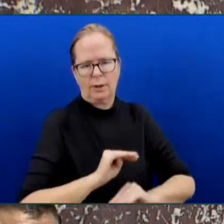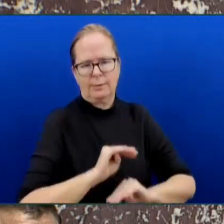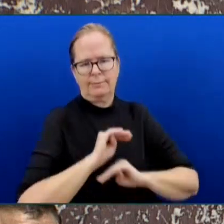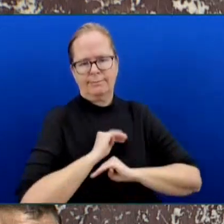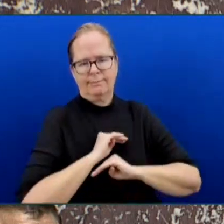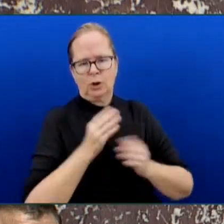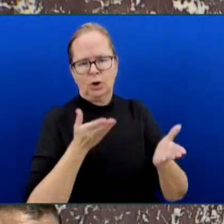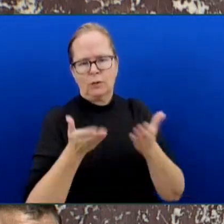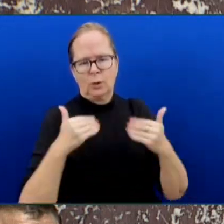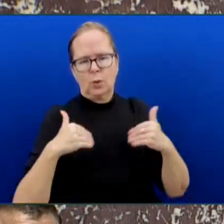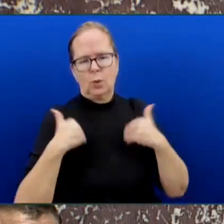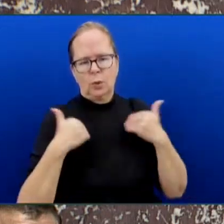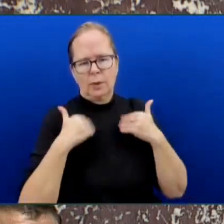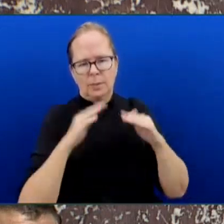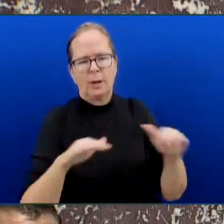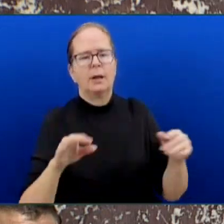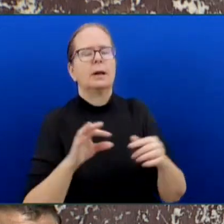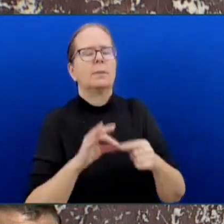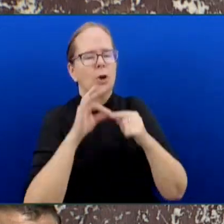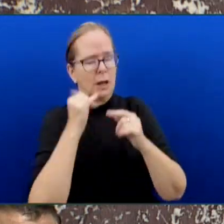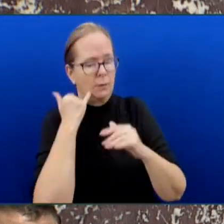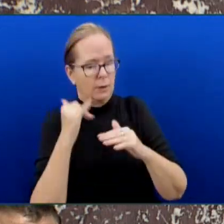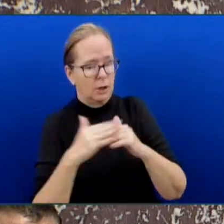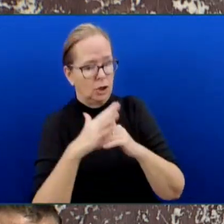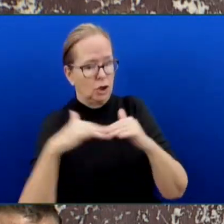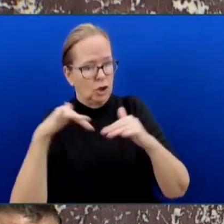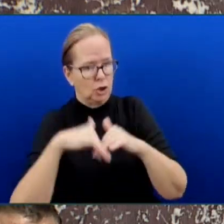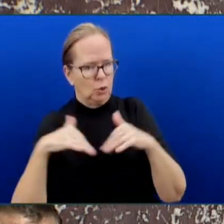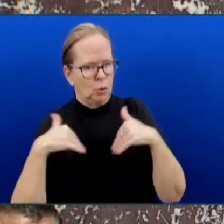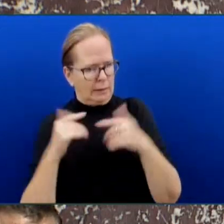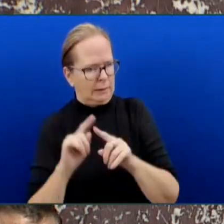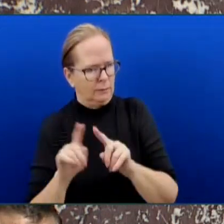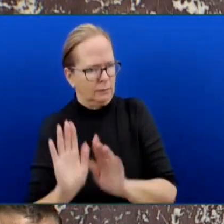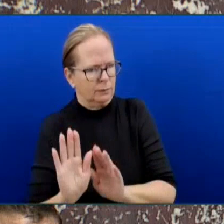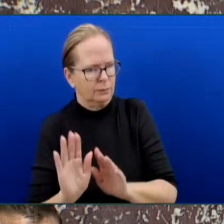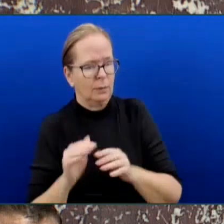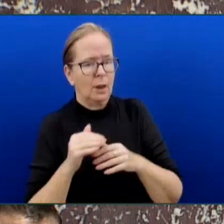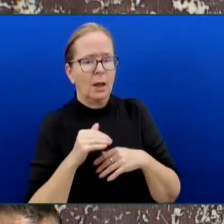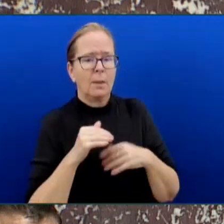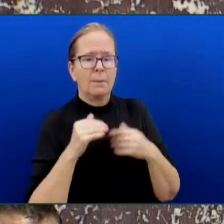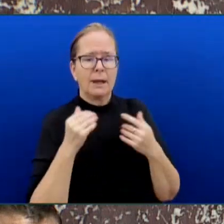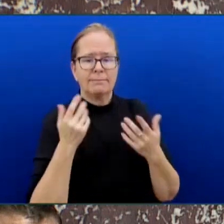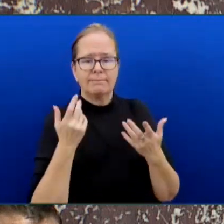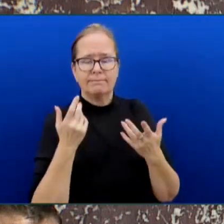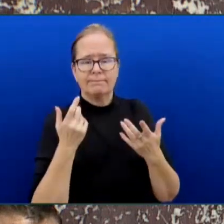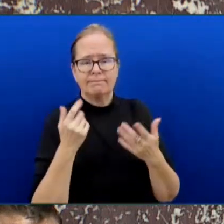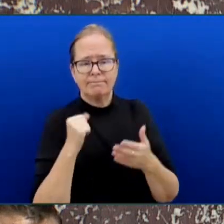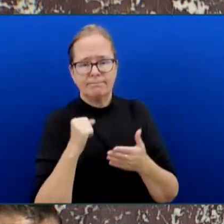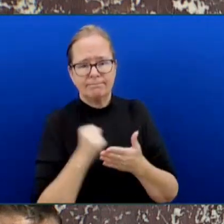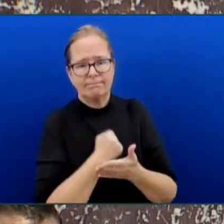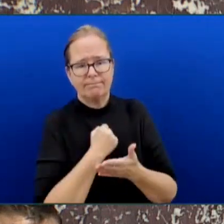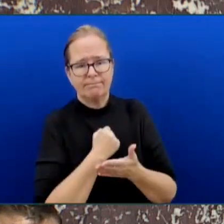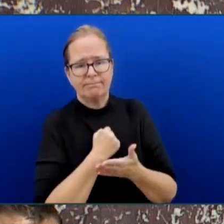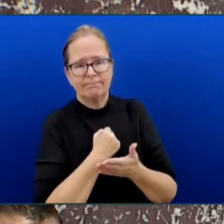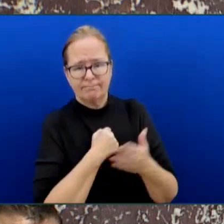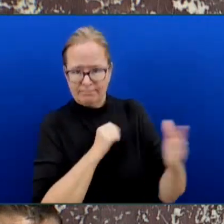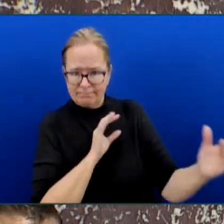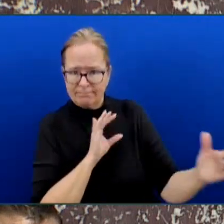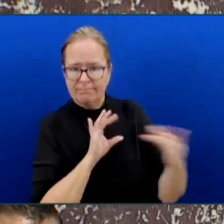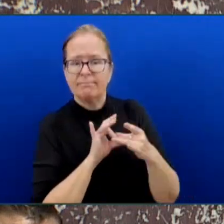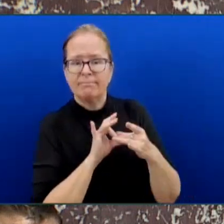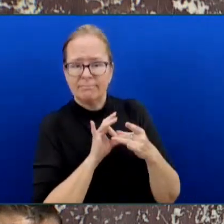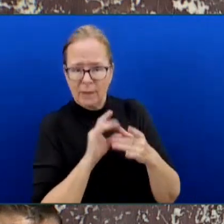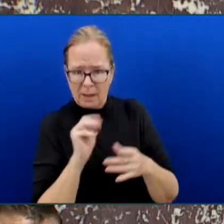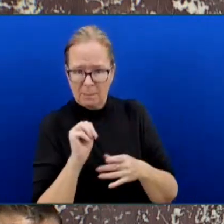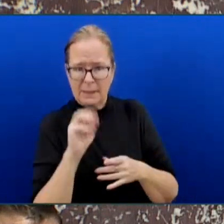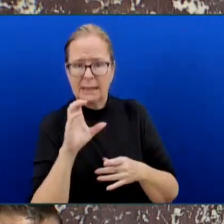So unfortunately, at this point, although we had MCFD engaged to present to the committee in the end of January, and